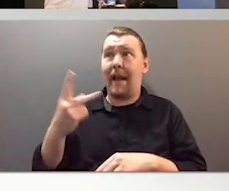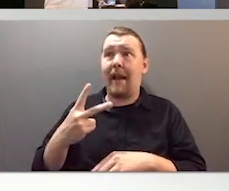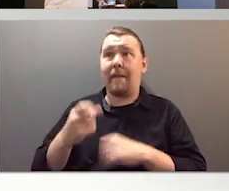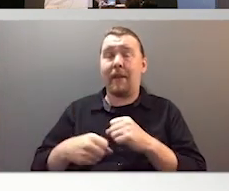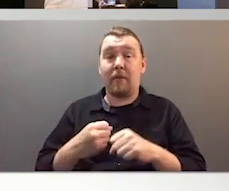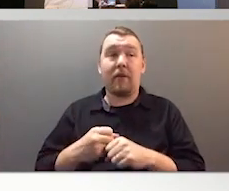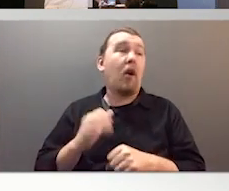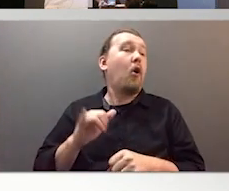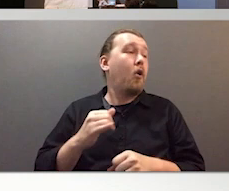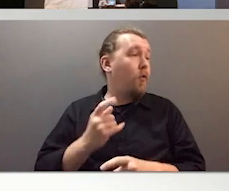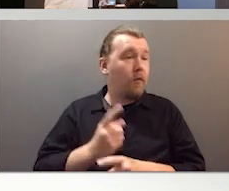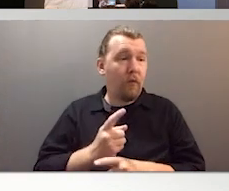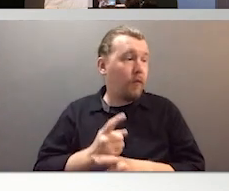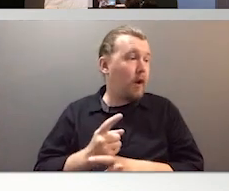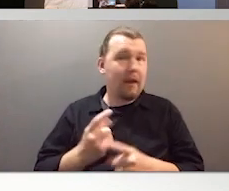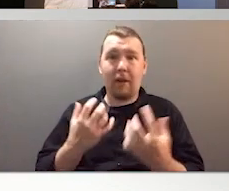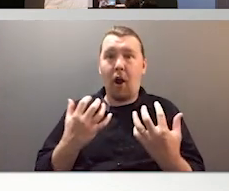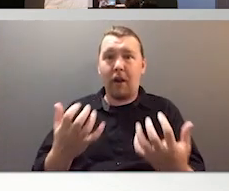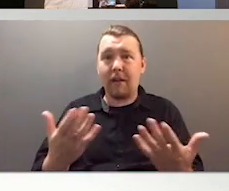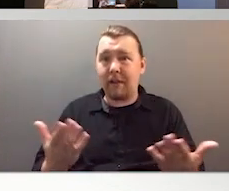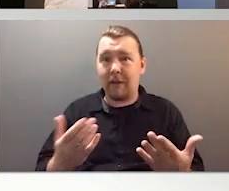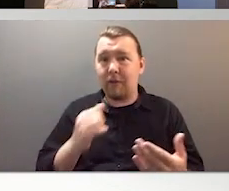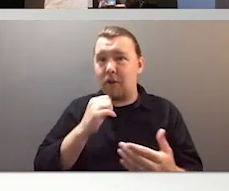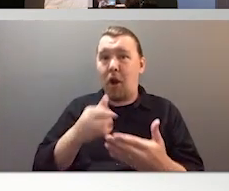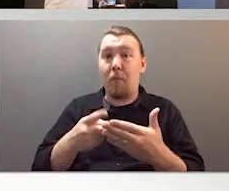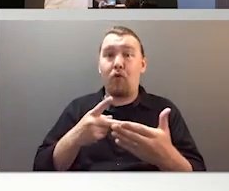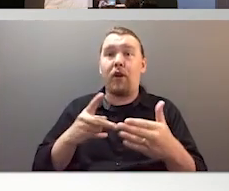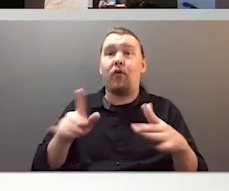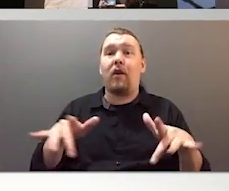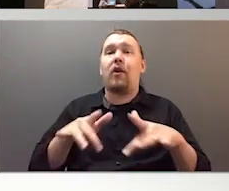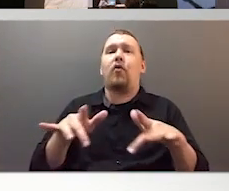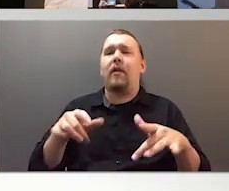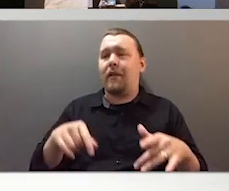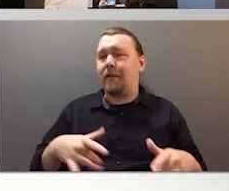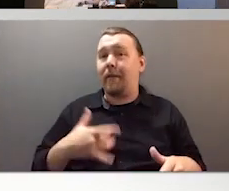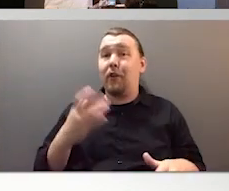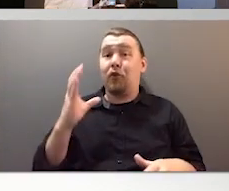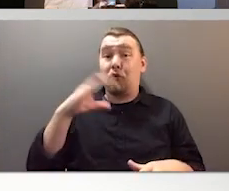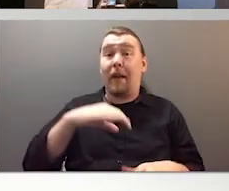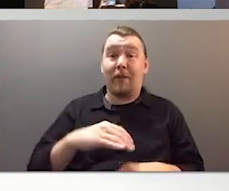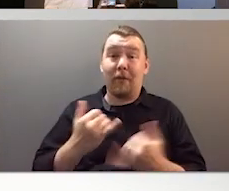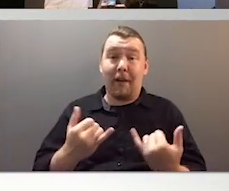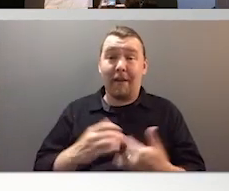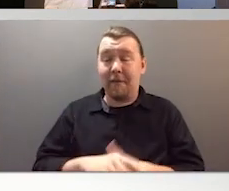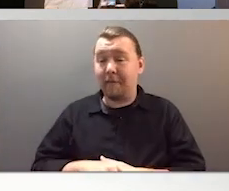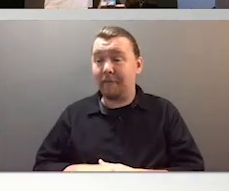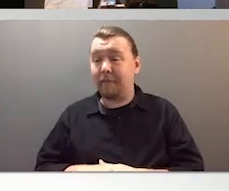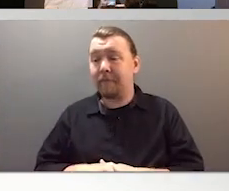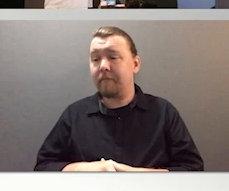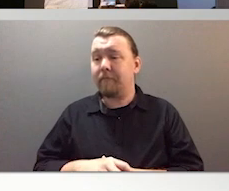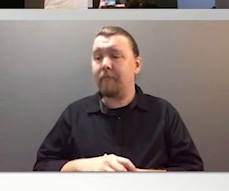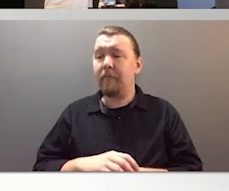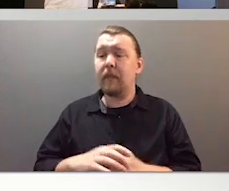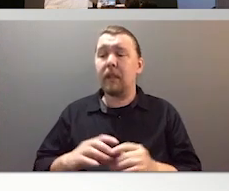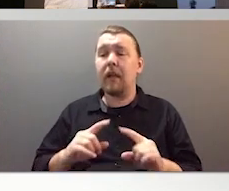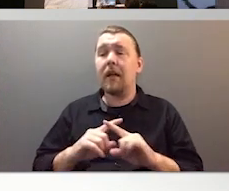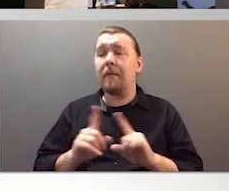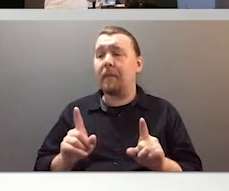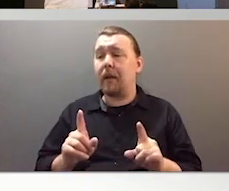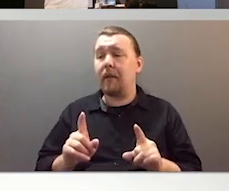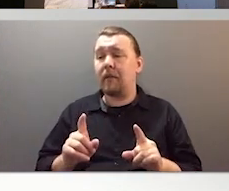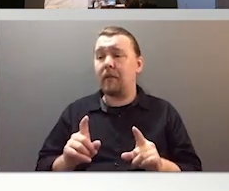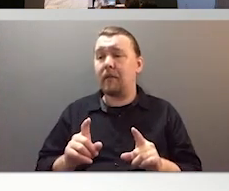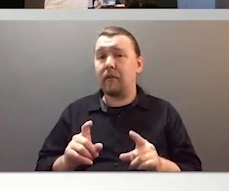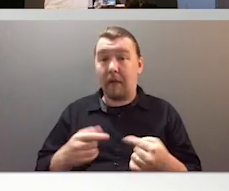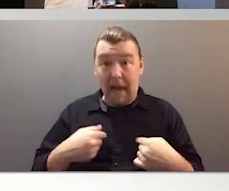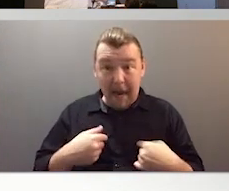But but if I'm feeling those things, what are everybody, like when they had to go back to school, we're back to school, but I can't touch you and you have